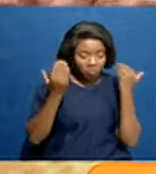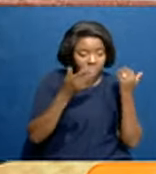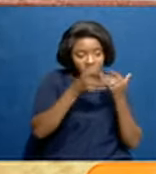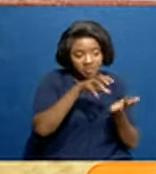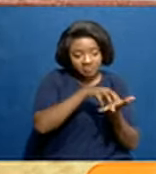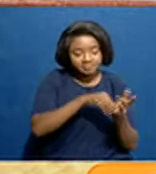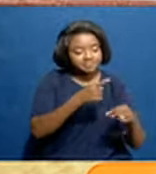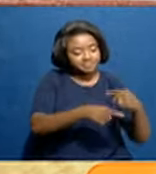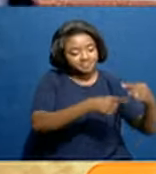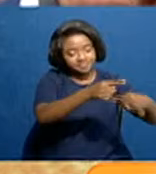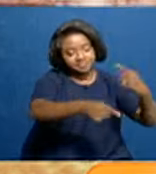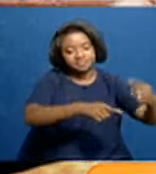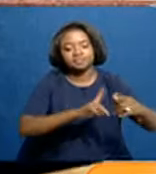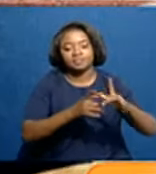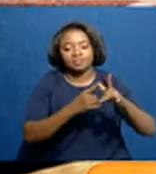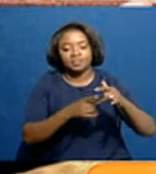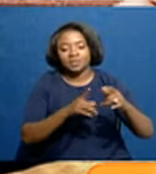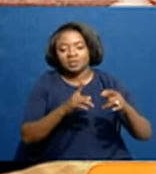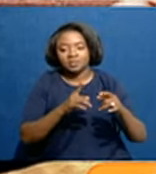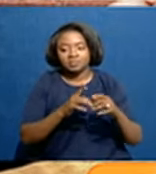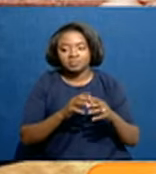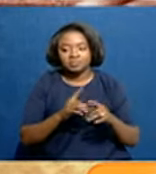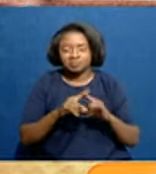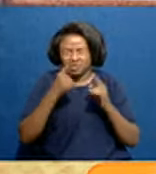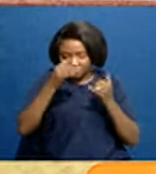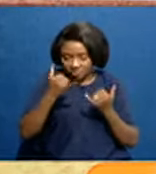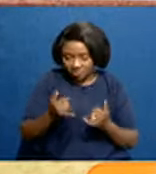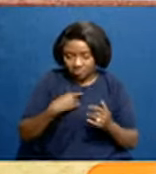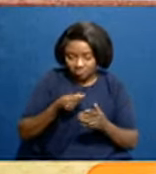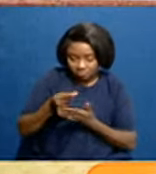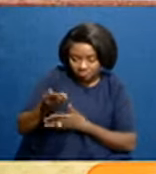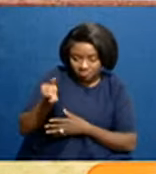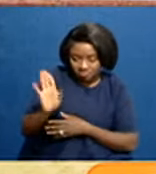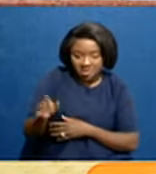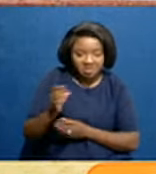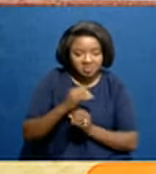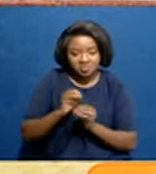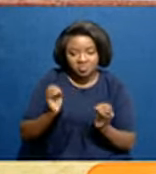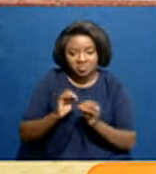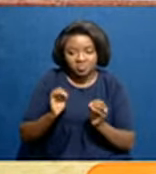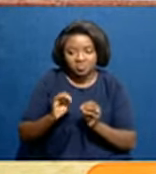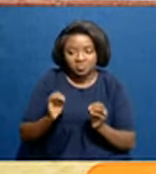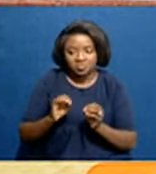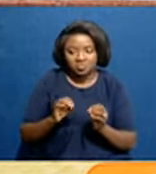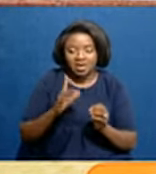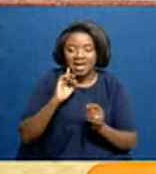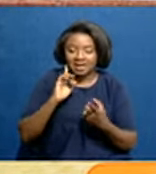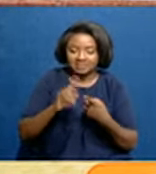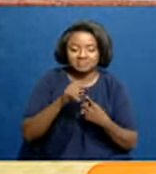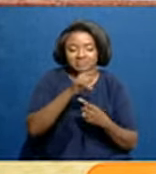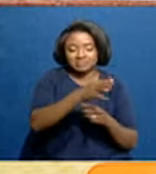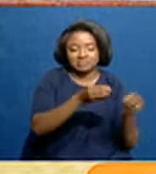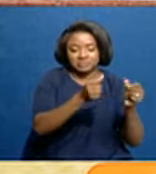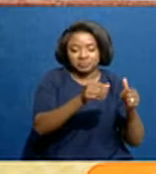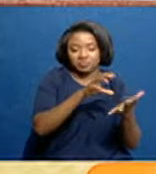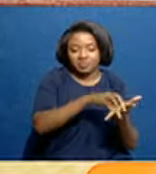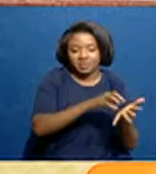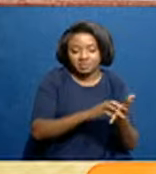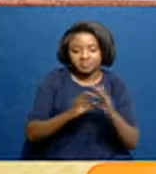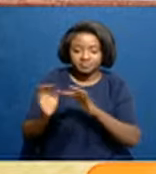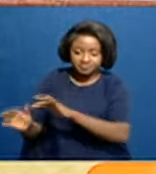determined, there is no refund. Okay. Number two, in the Jubilee government,